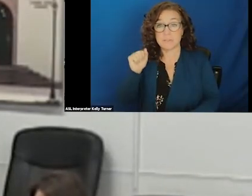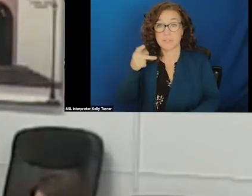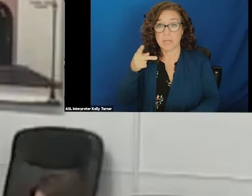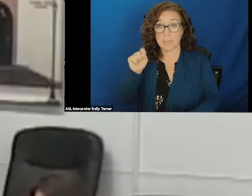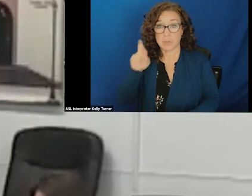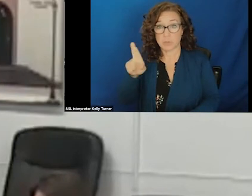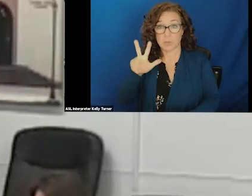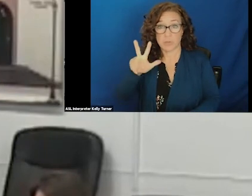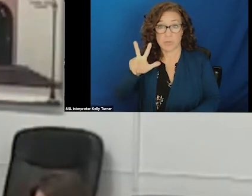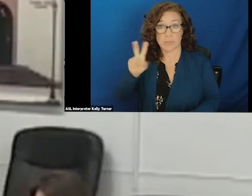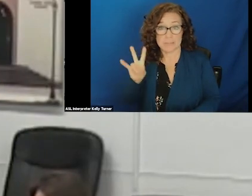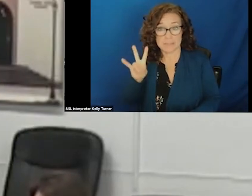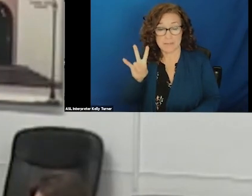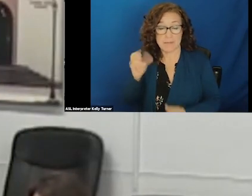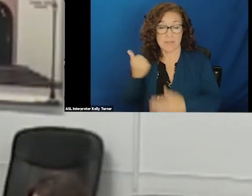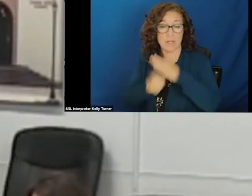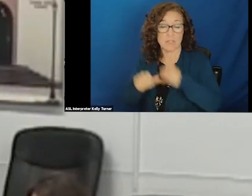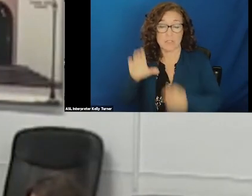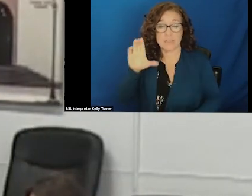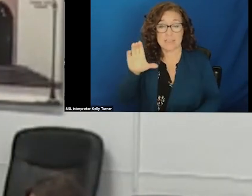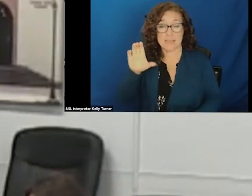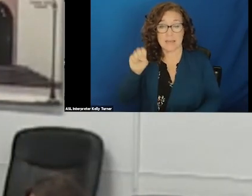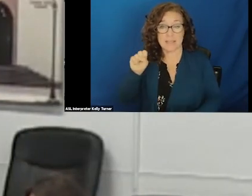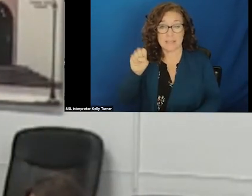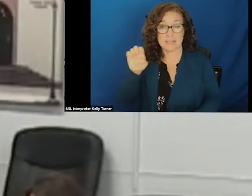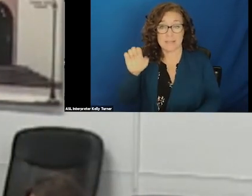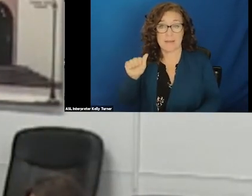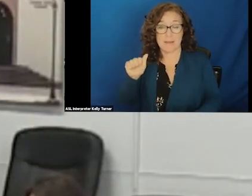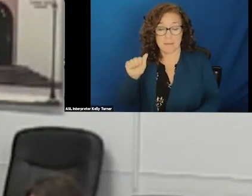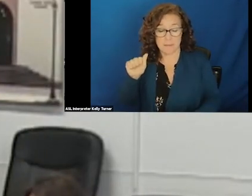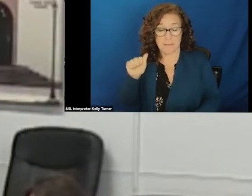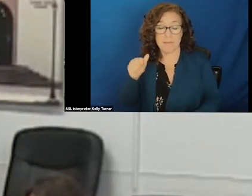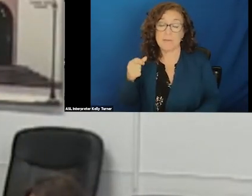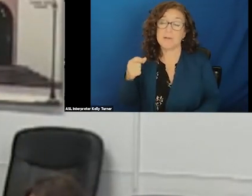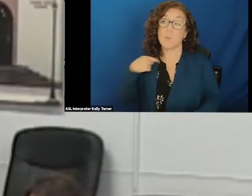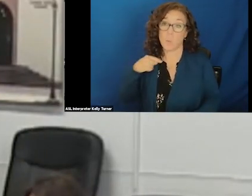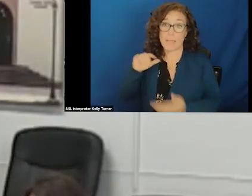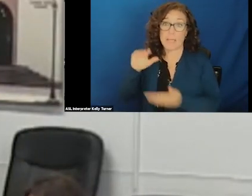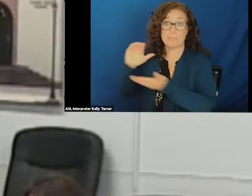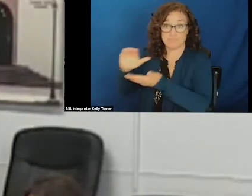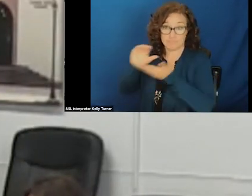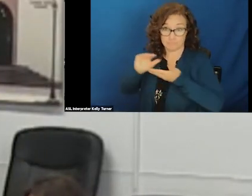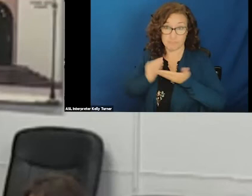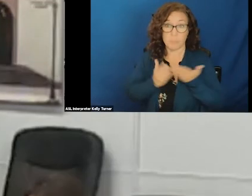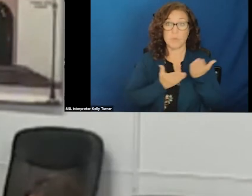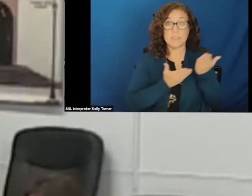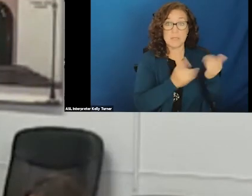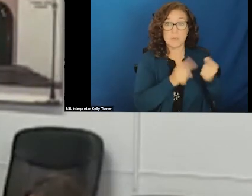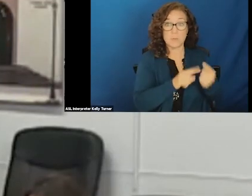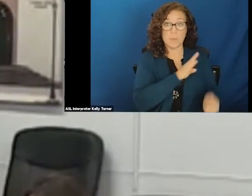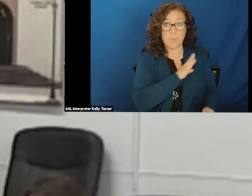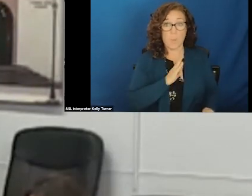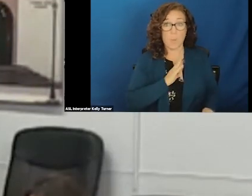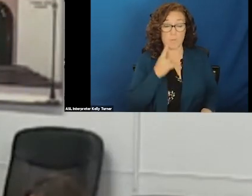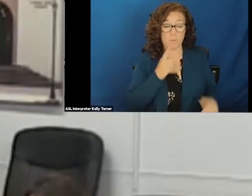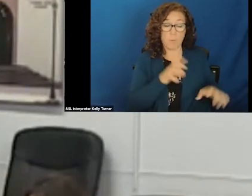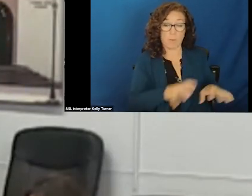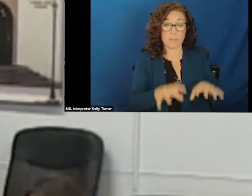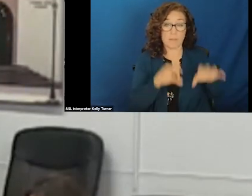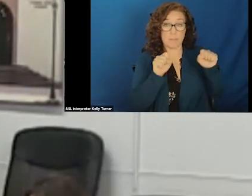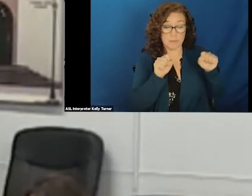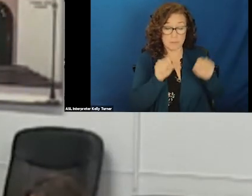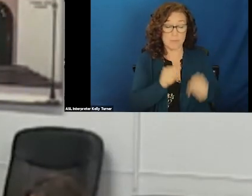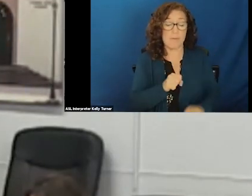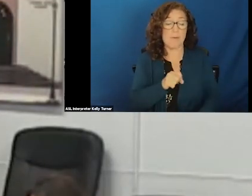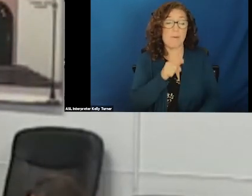the board for adoption. And it is a recognition of Classified School Employee Week. And so